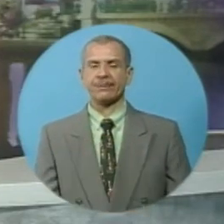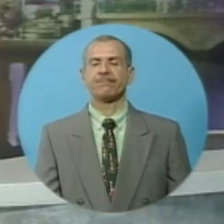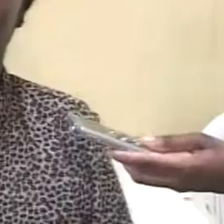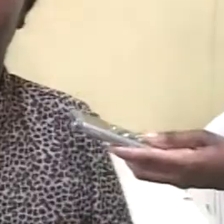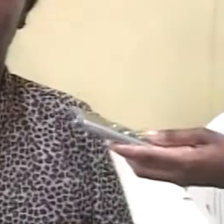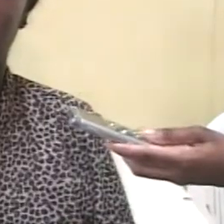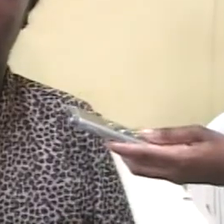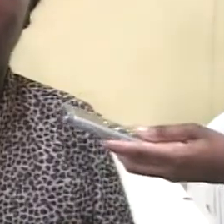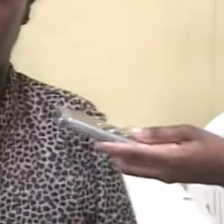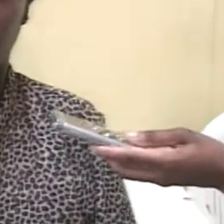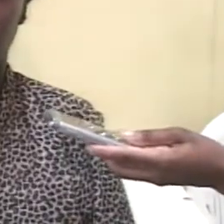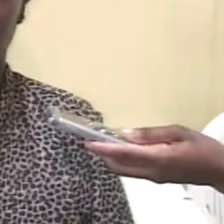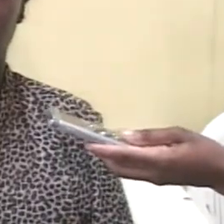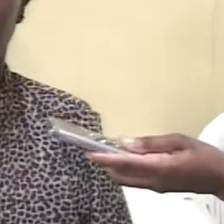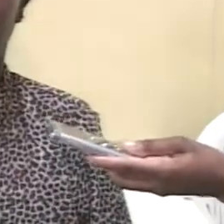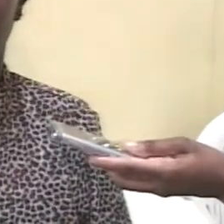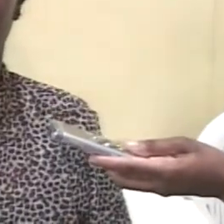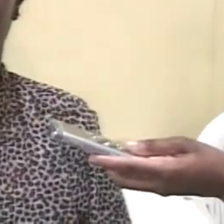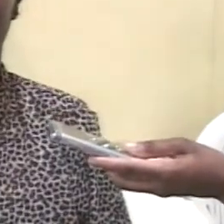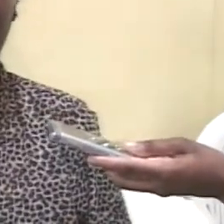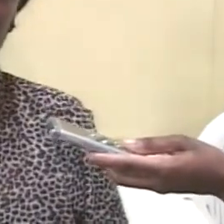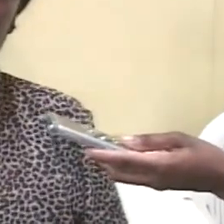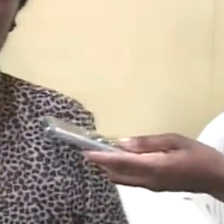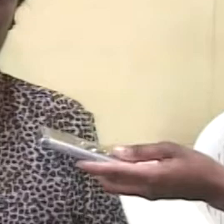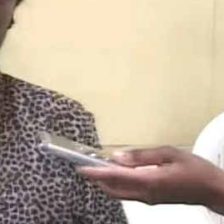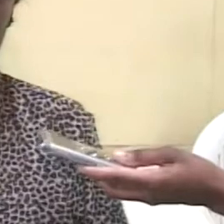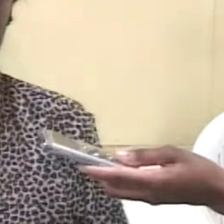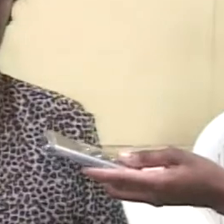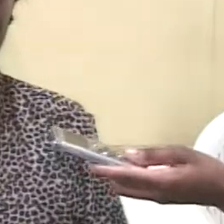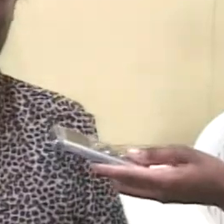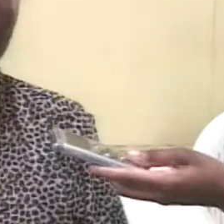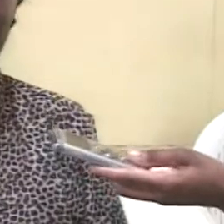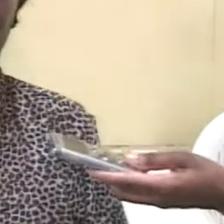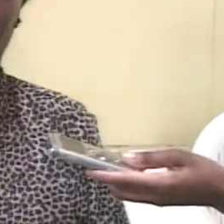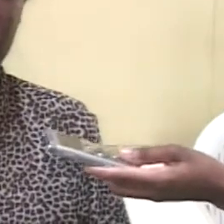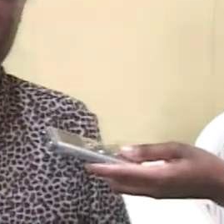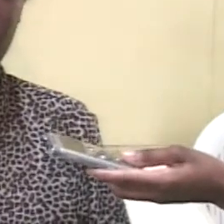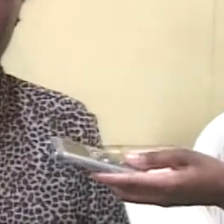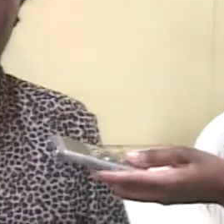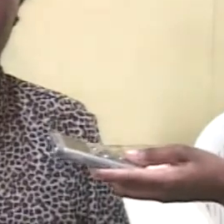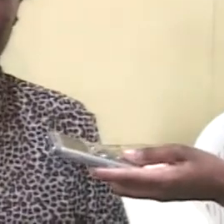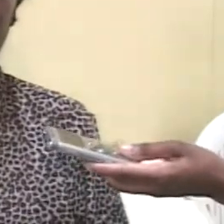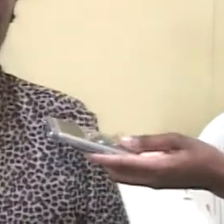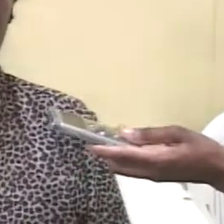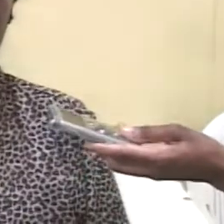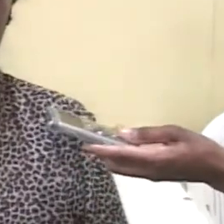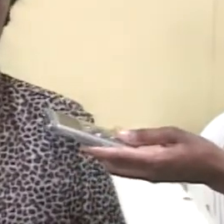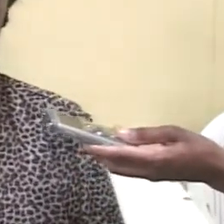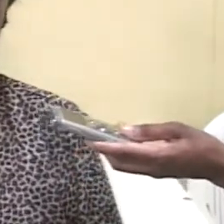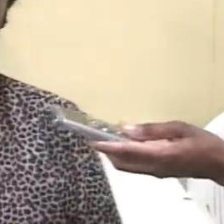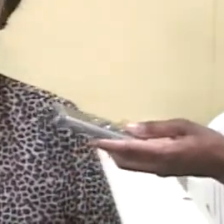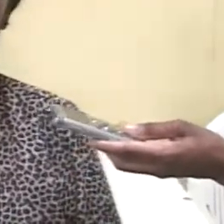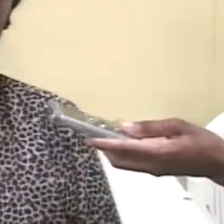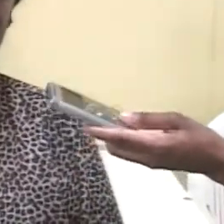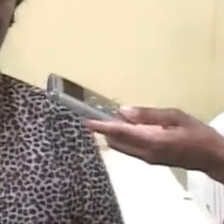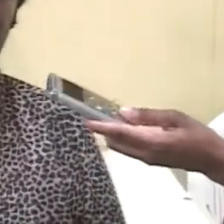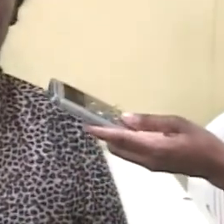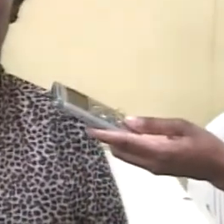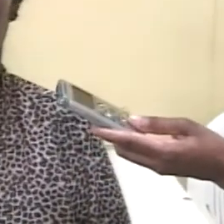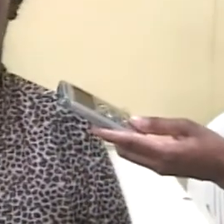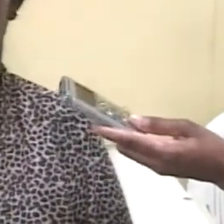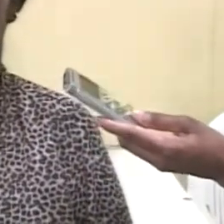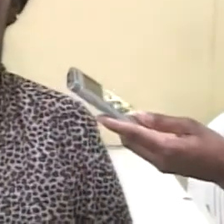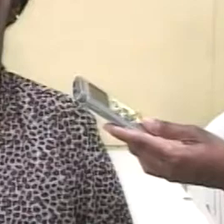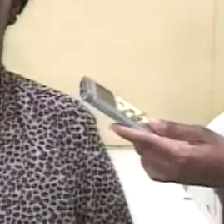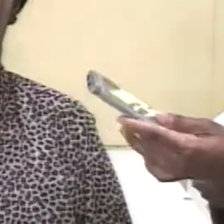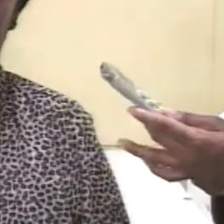A number of persons I have talked to who are amputees said that they did not receive pre and post counseling, hence why we decided